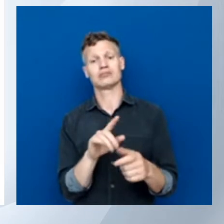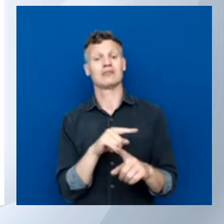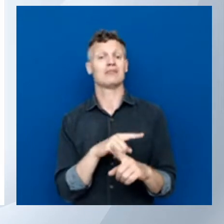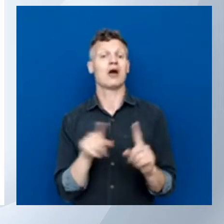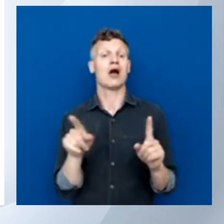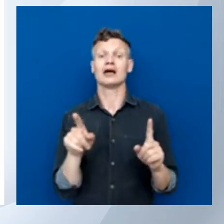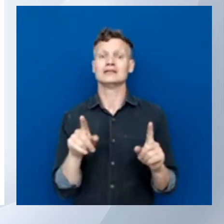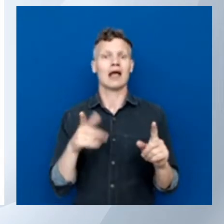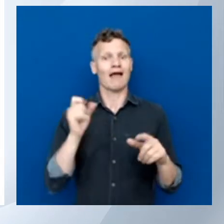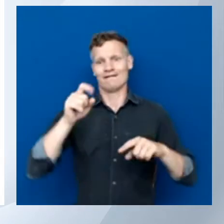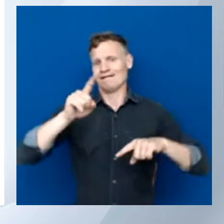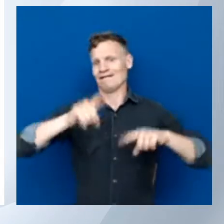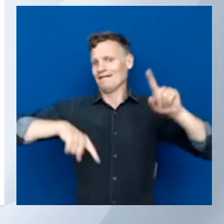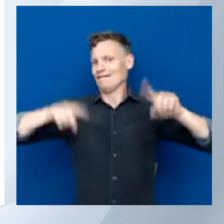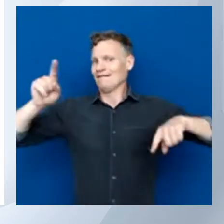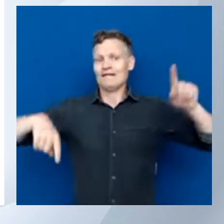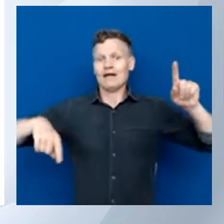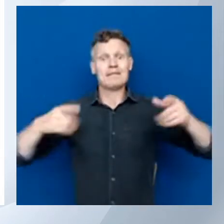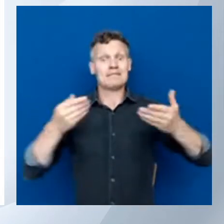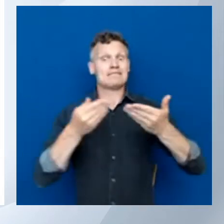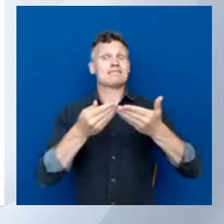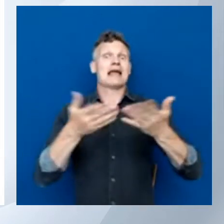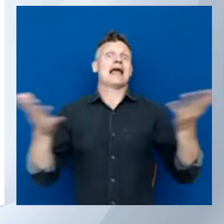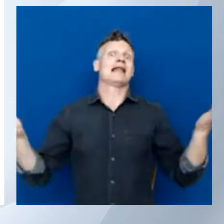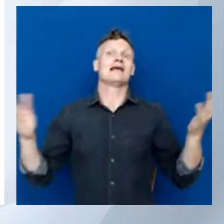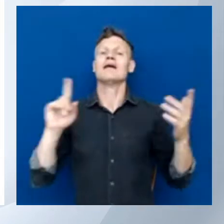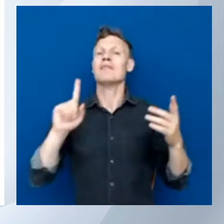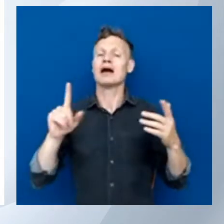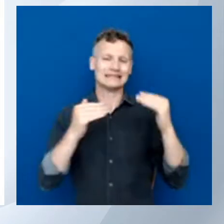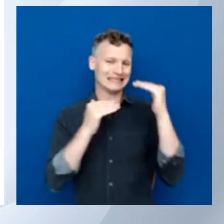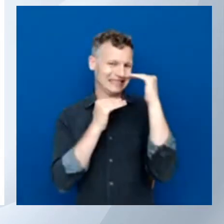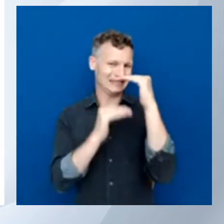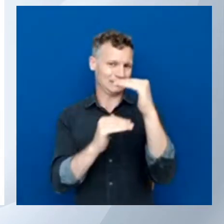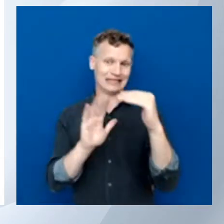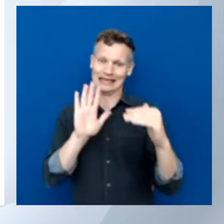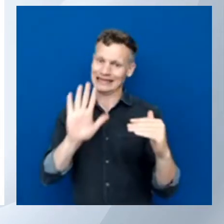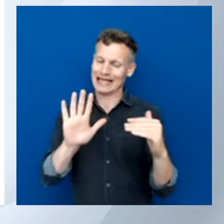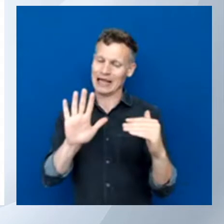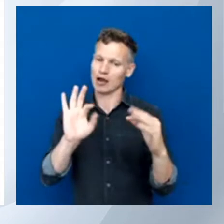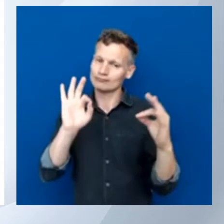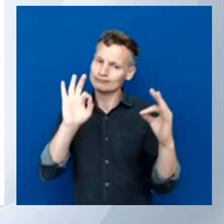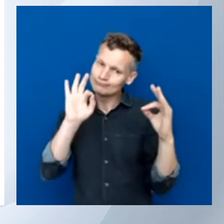quite limited in their accuracies on the real-world datasets.